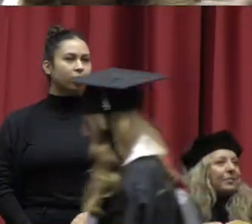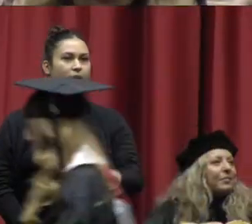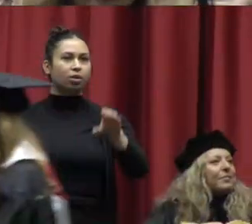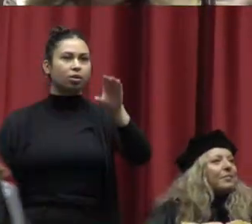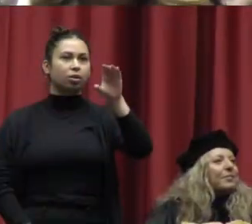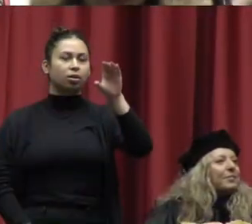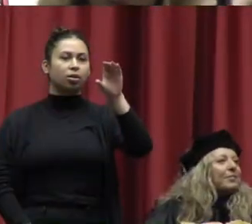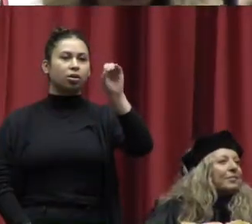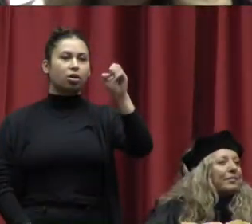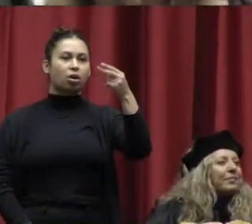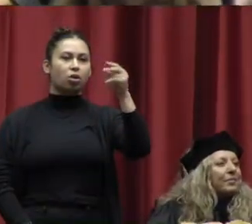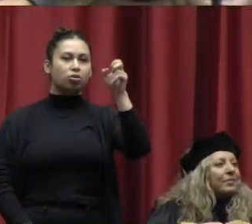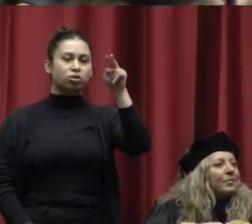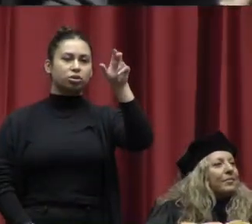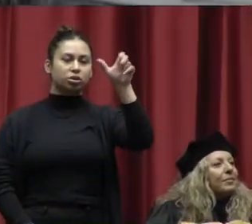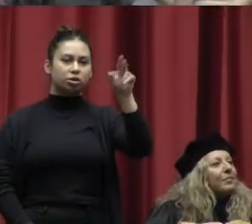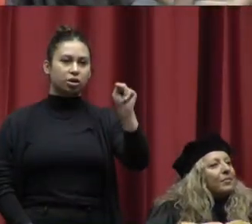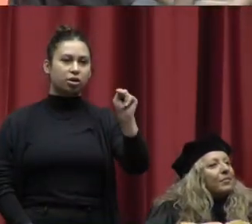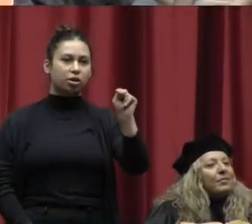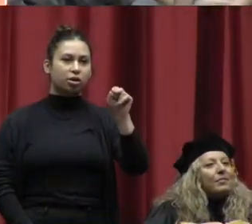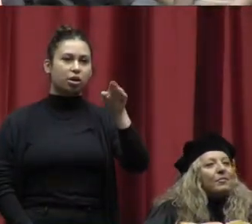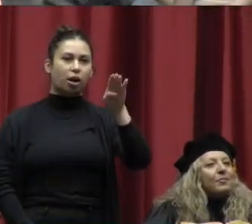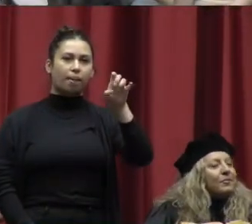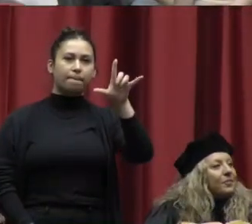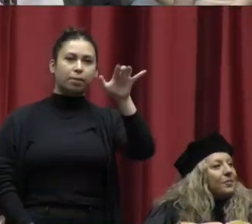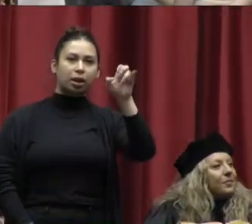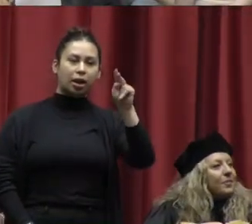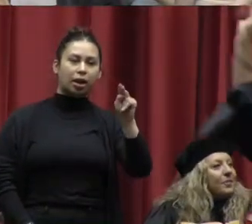Oceana Black Elk.